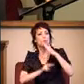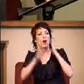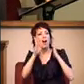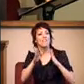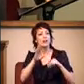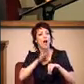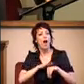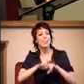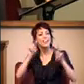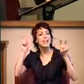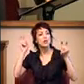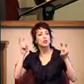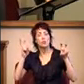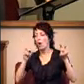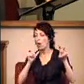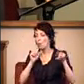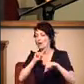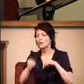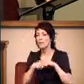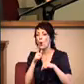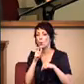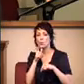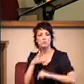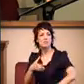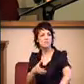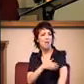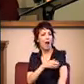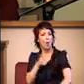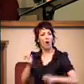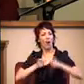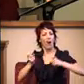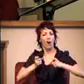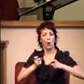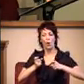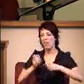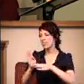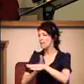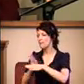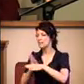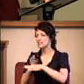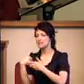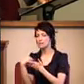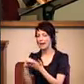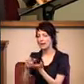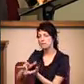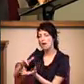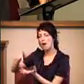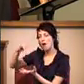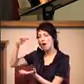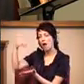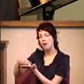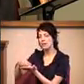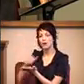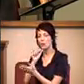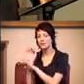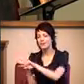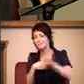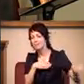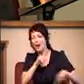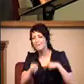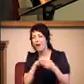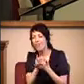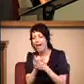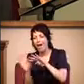issue. This wasn't about who's in power. It wasn't about even the corporations where they're making billions and billions of dollars. It wasn't about any of